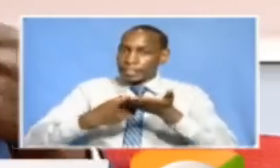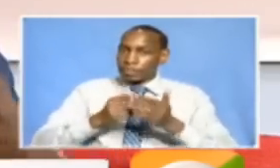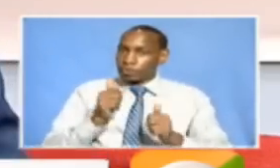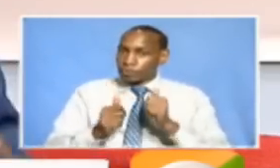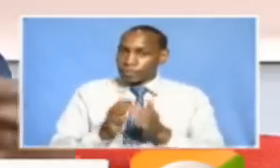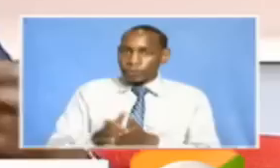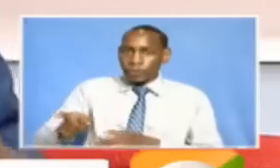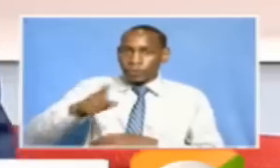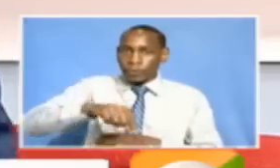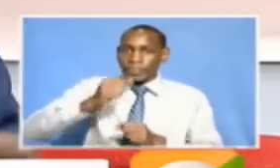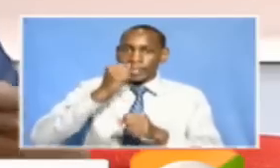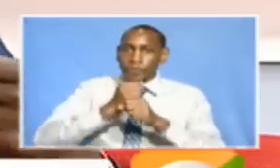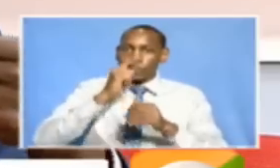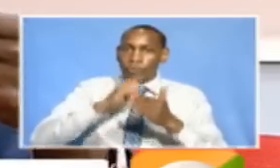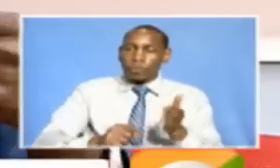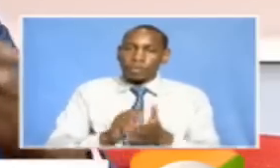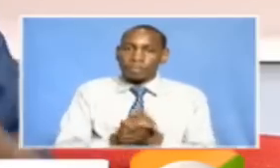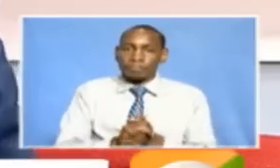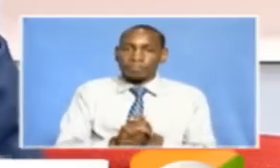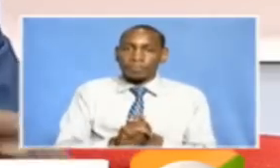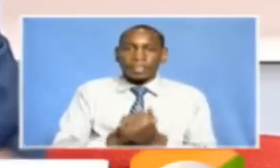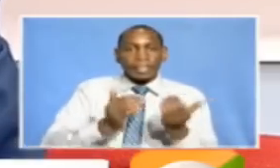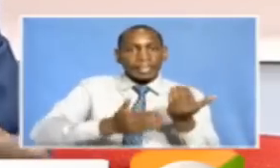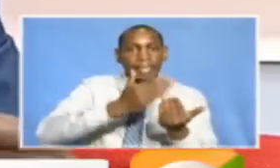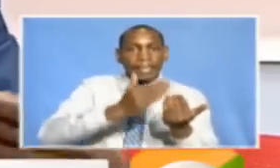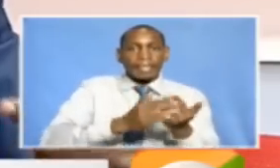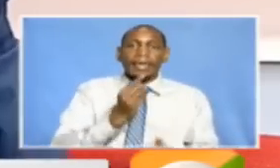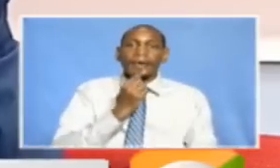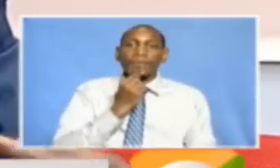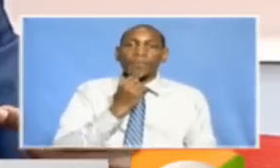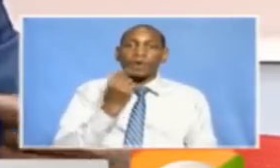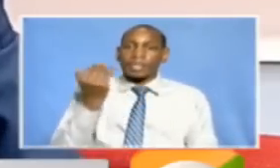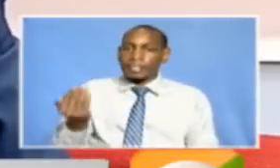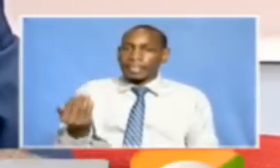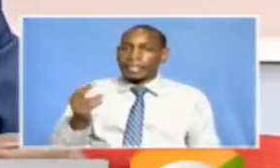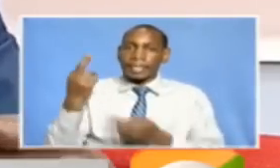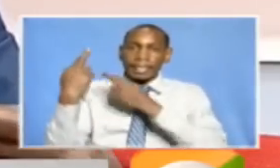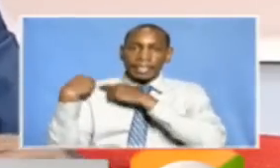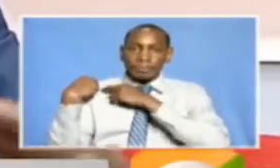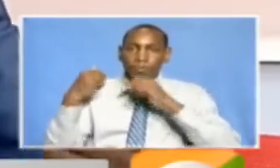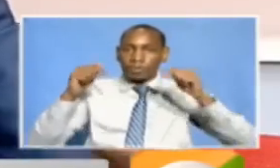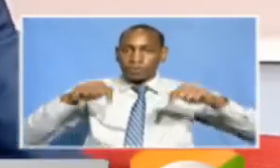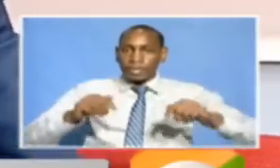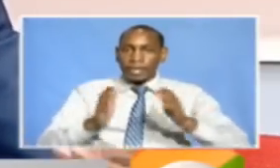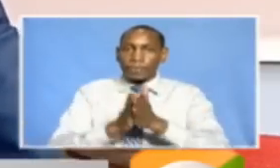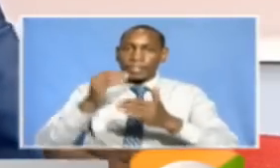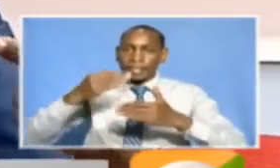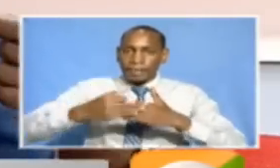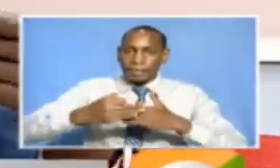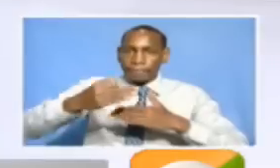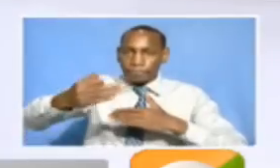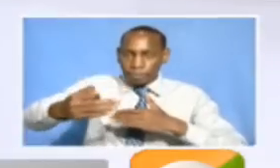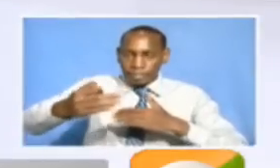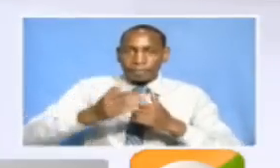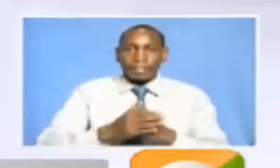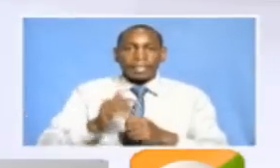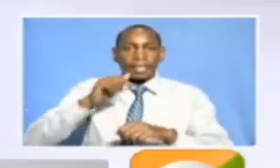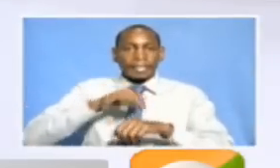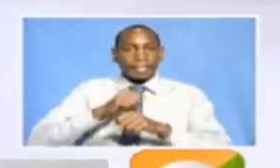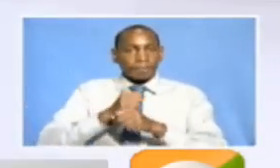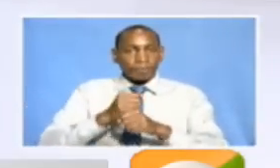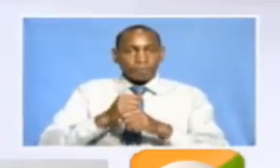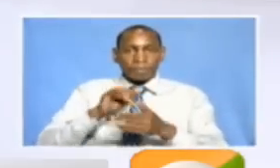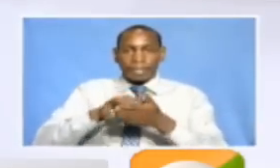that we're doing to raise a boy child that will be responsible today and the days to come. And when we do that